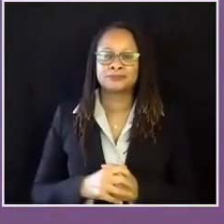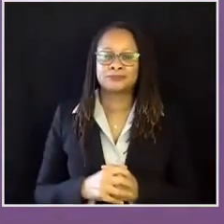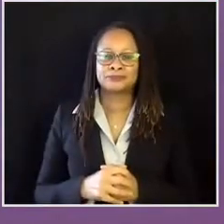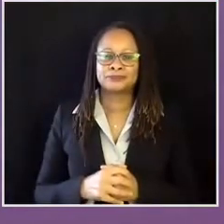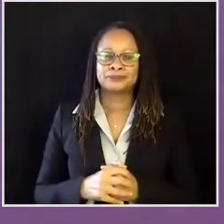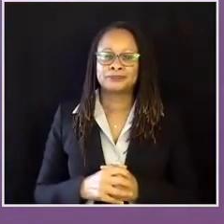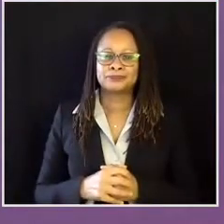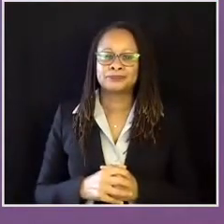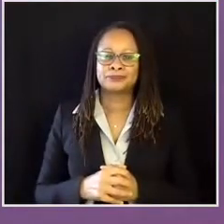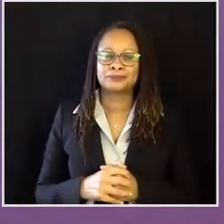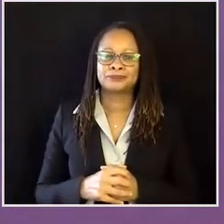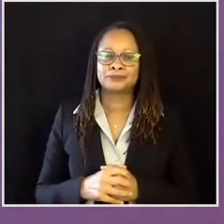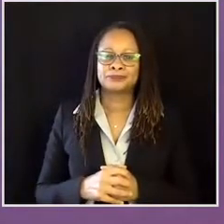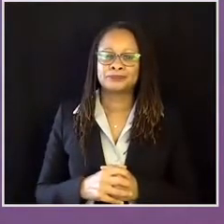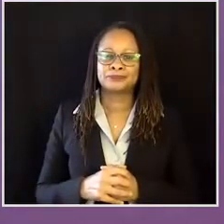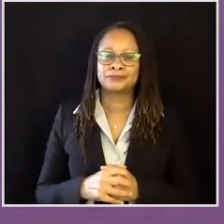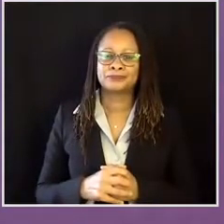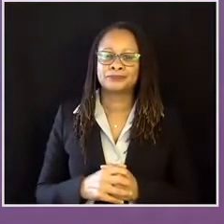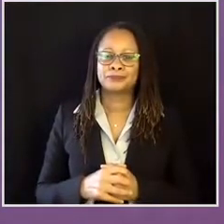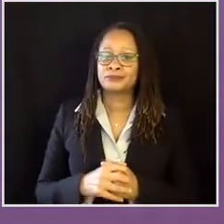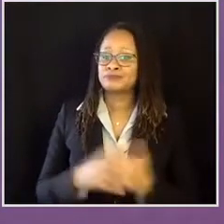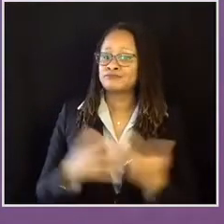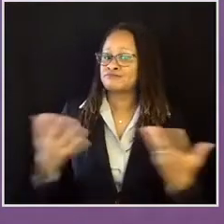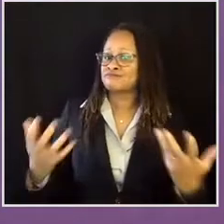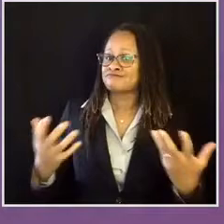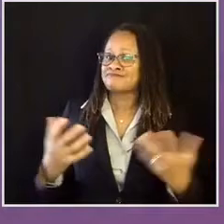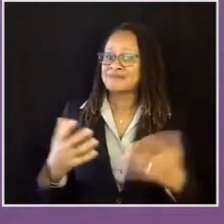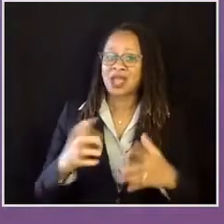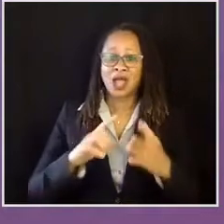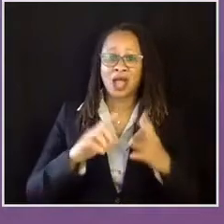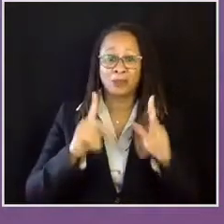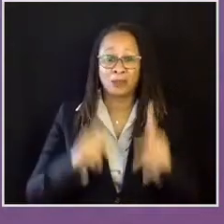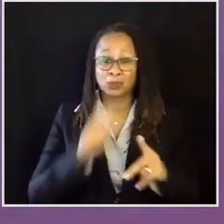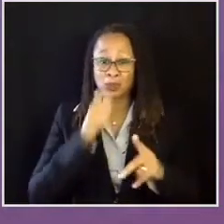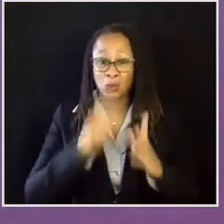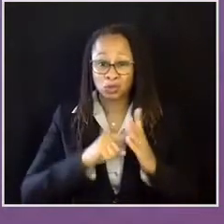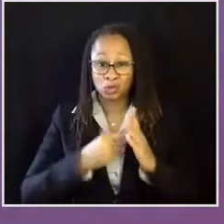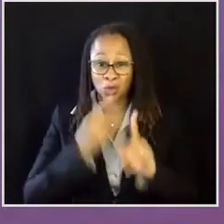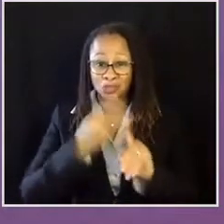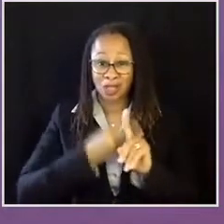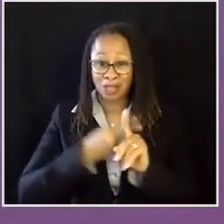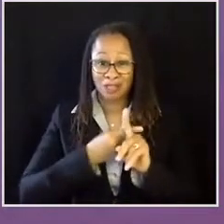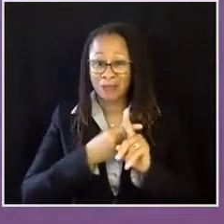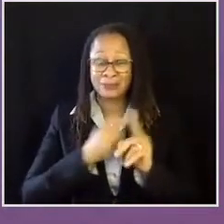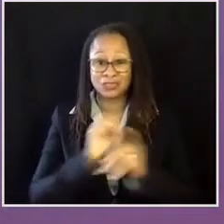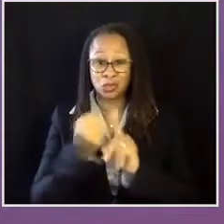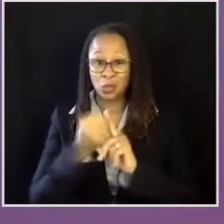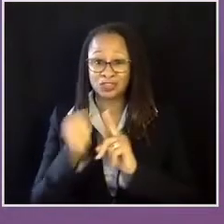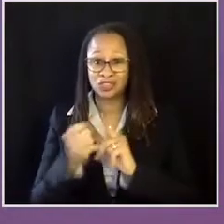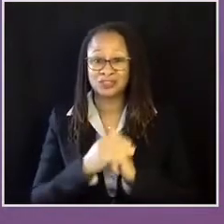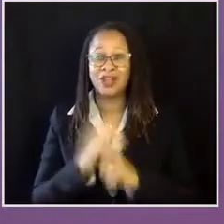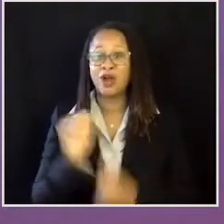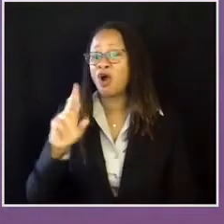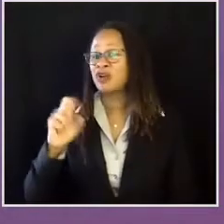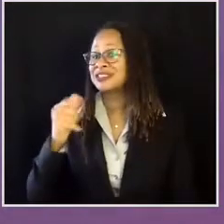If you give a climate arsonist four more years in the White House, why would anyone be surprised if we have more America